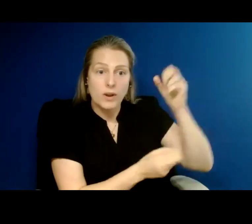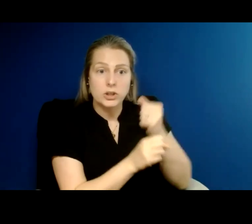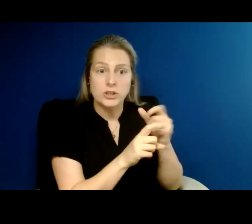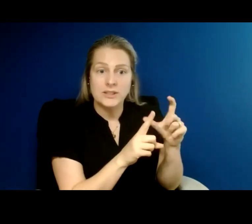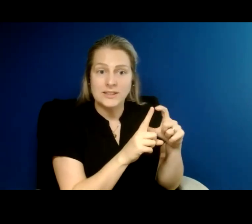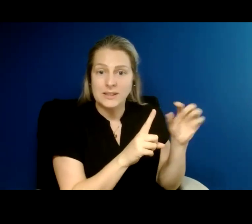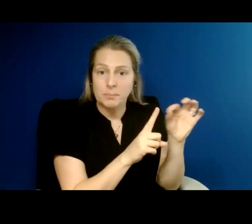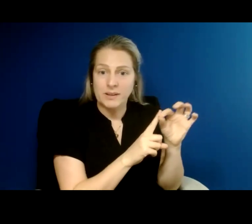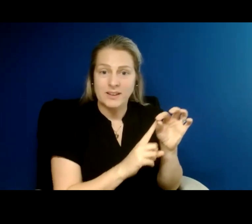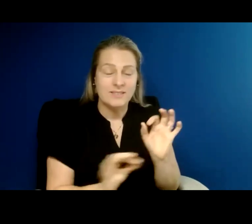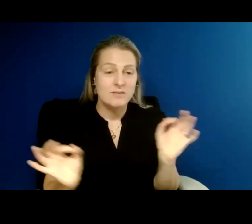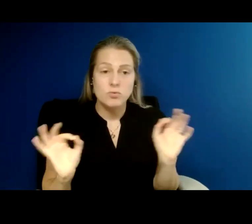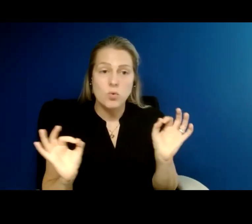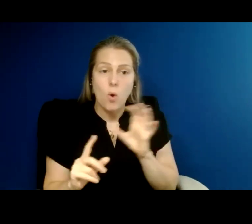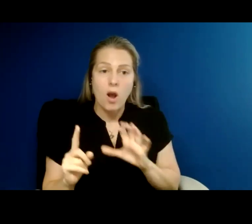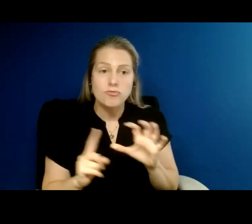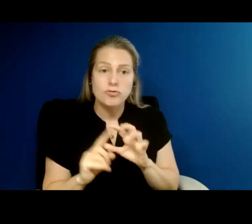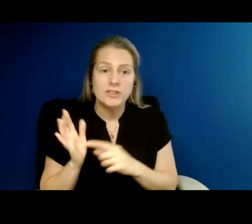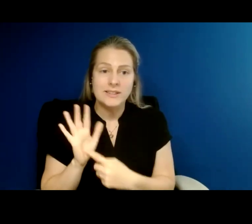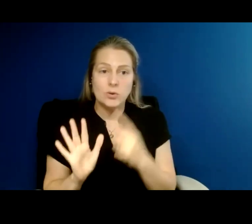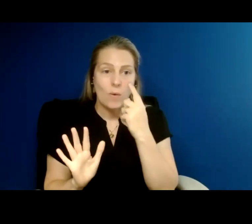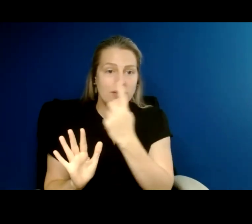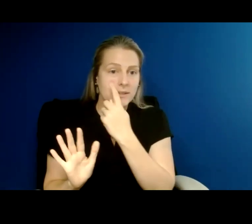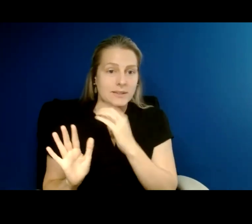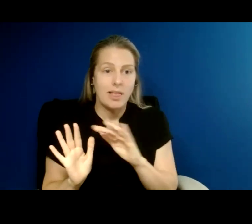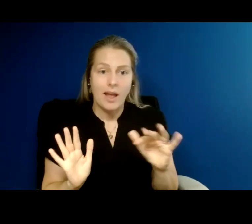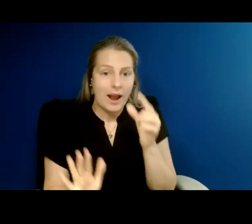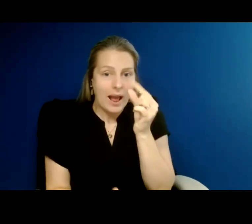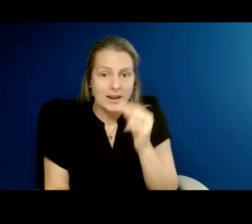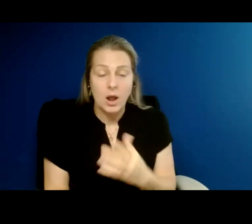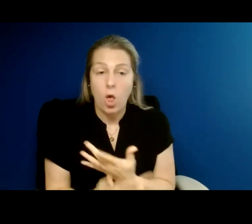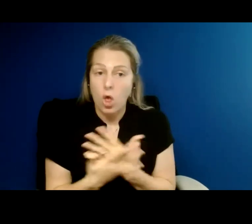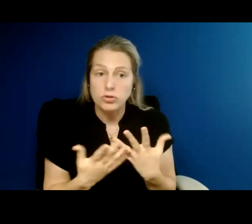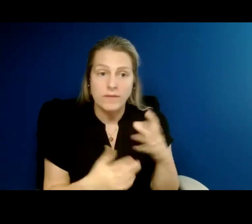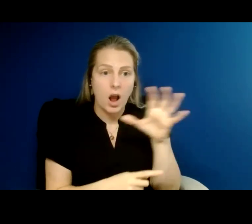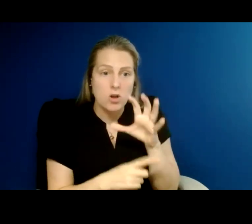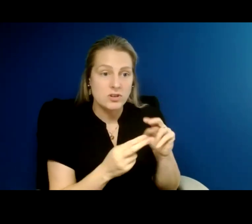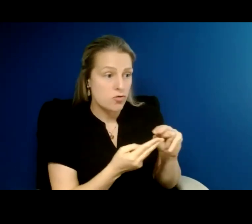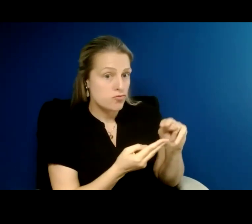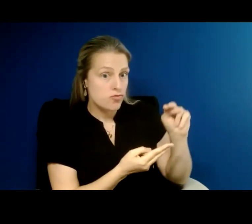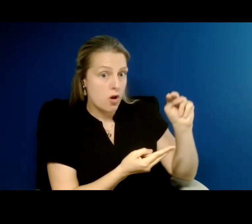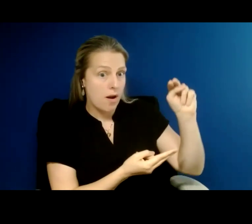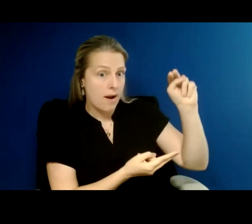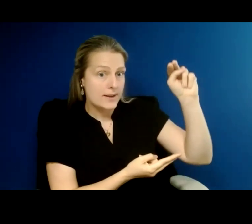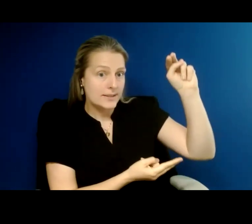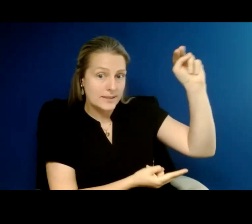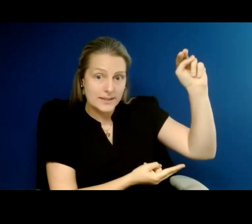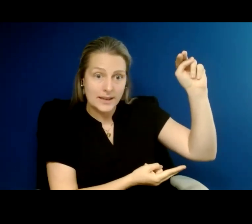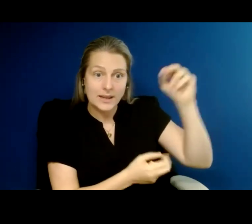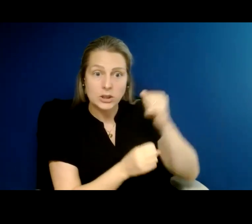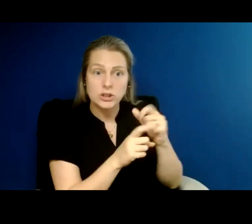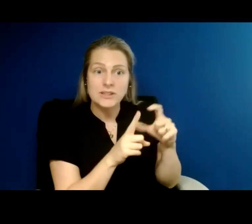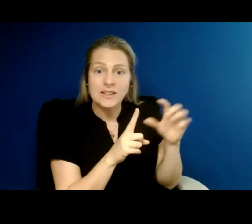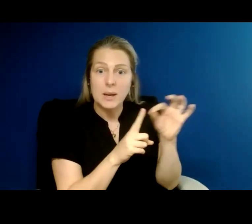this is possible. Yes, many countries have rising GDP and falling, even consumption-based carbon emissions, but they're falling